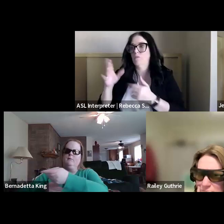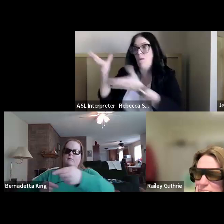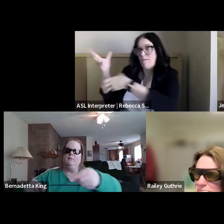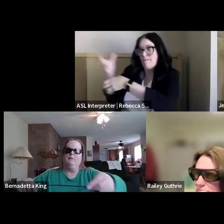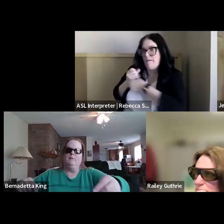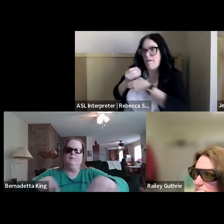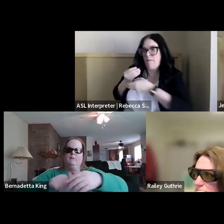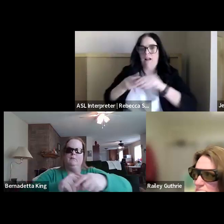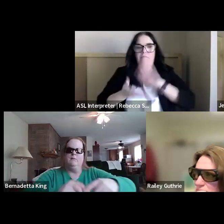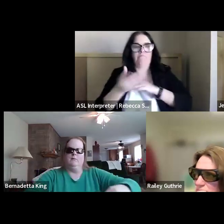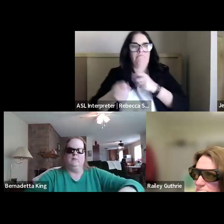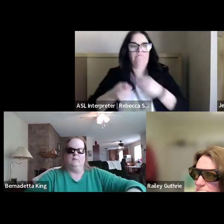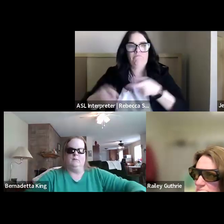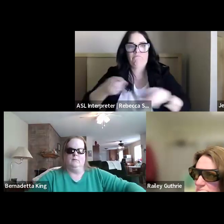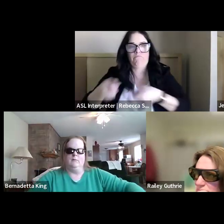state.